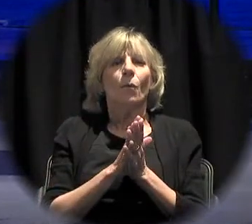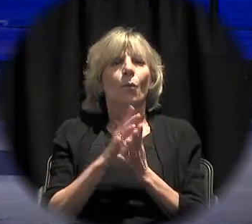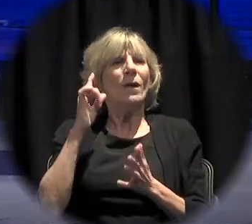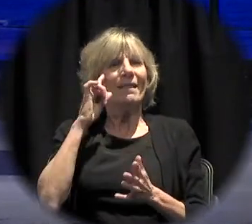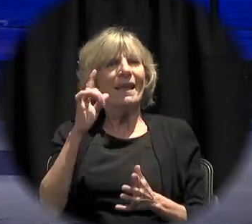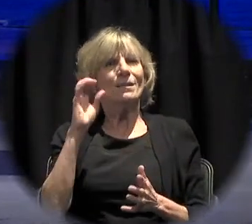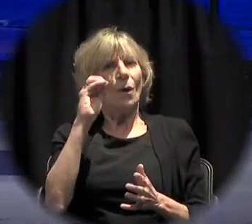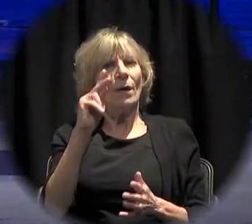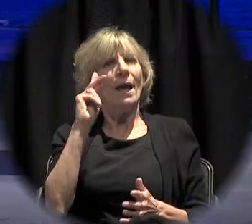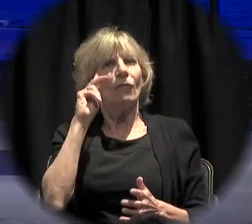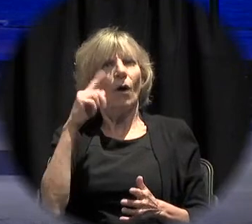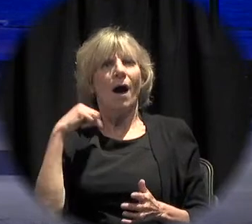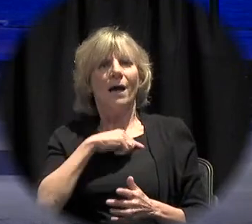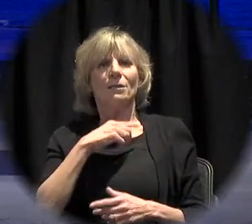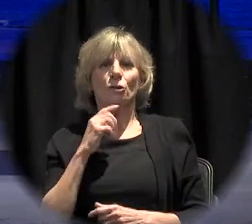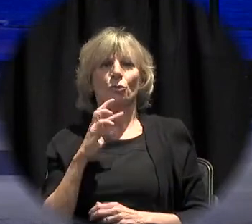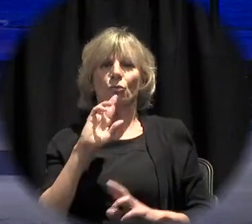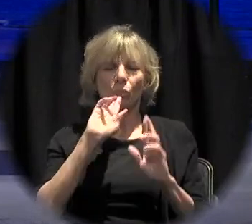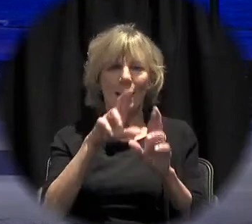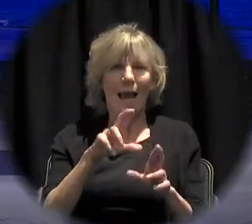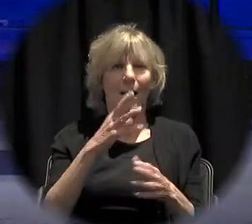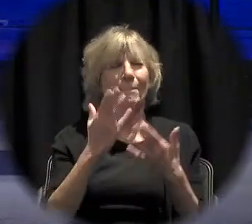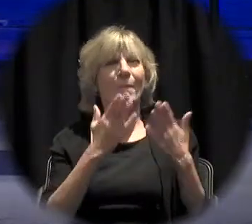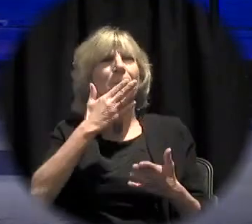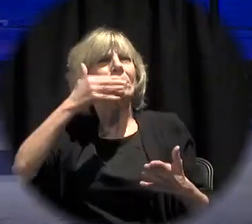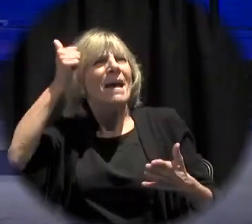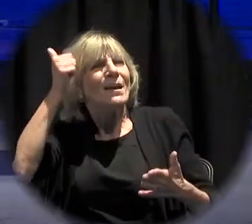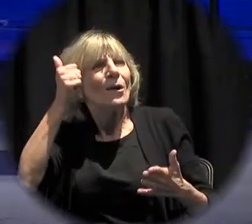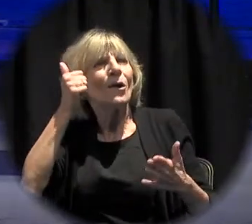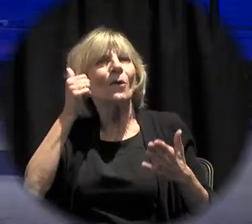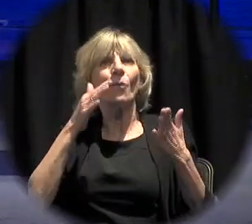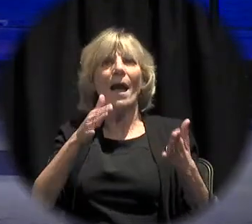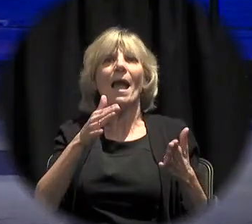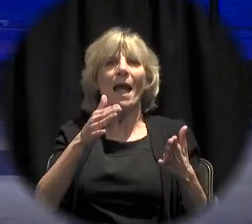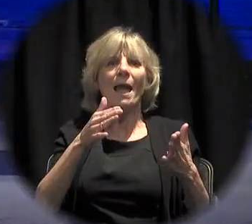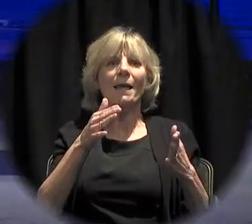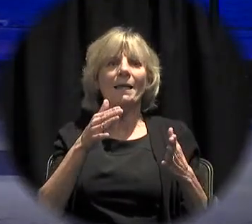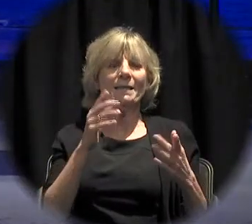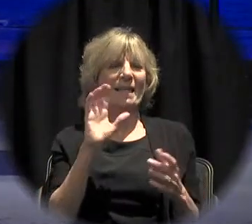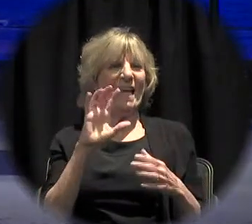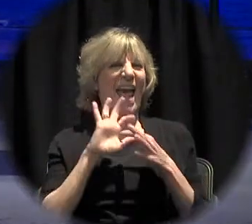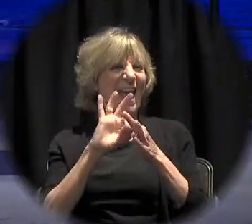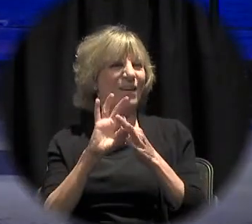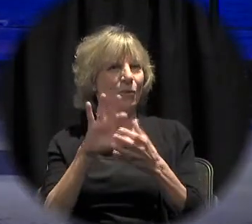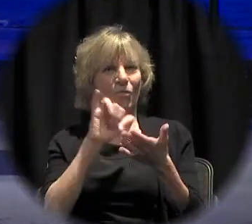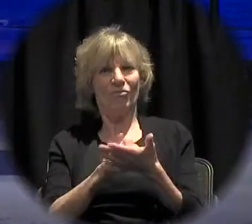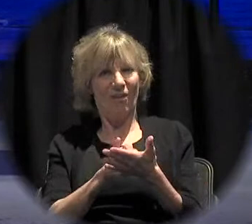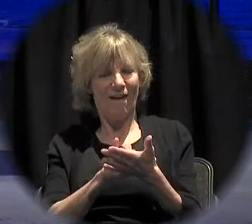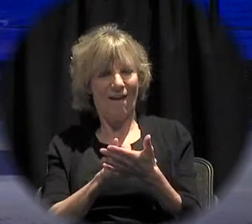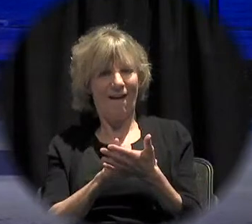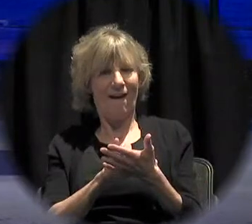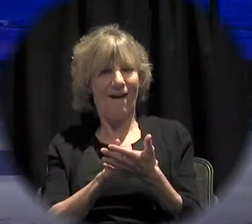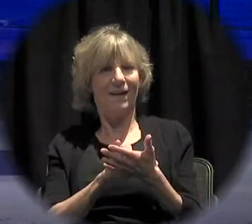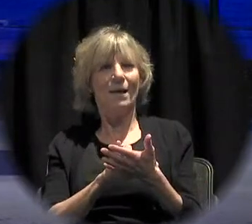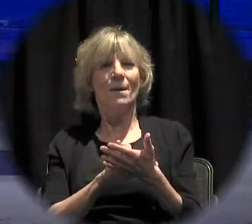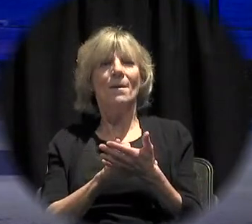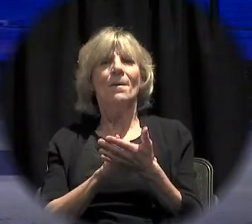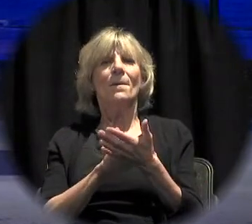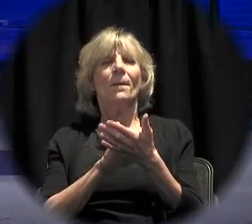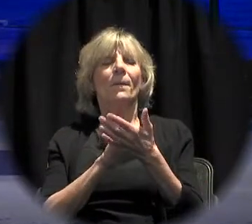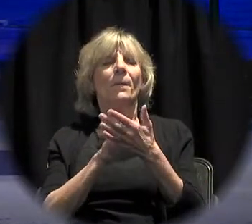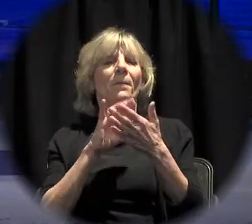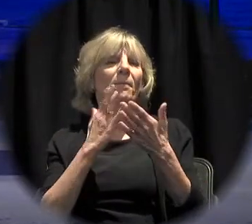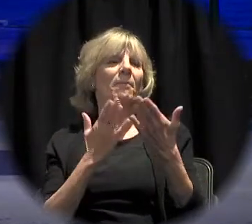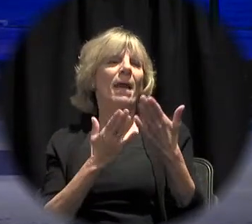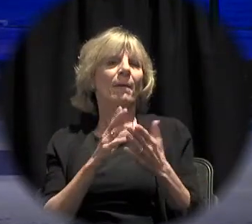react based on that. Maybe a better way to handle it when our kids' disrespect or disobedience, you know, pushes on our heart is